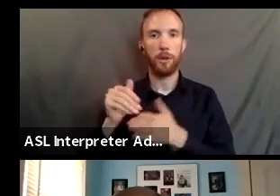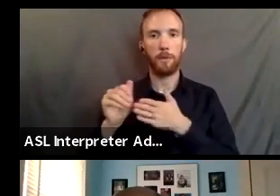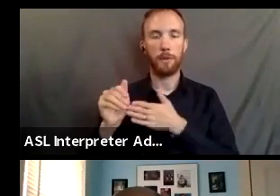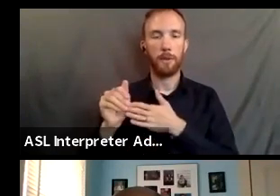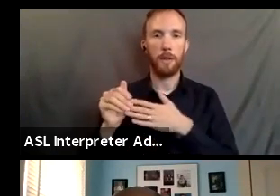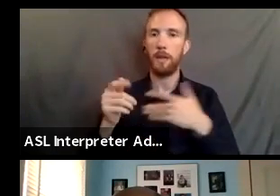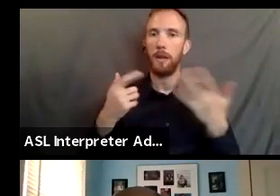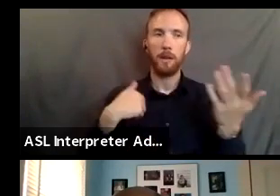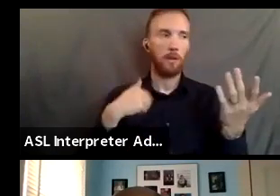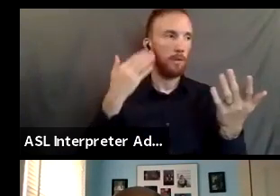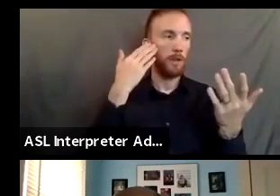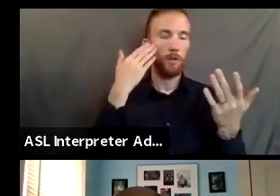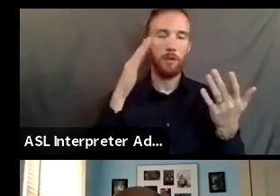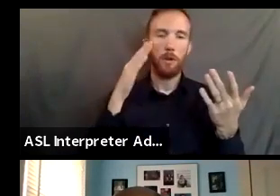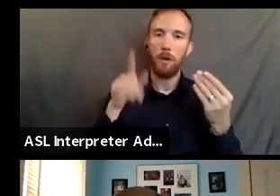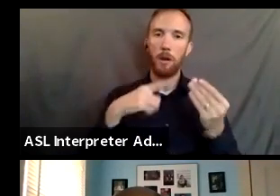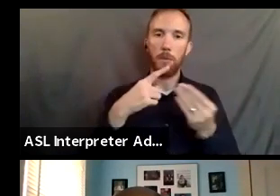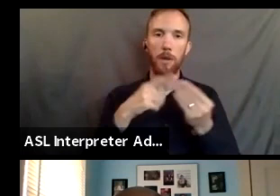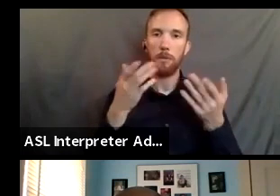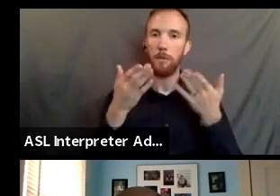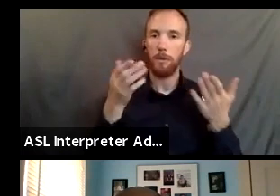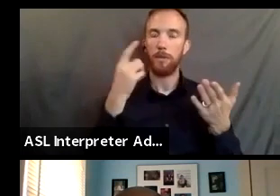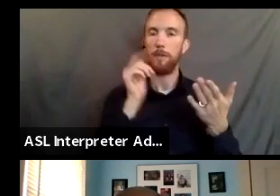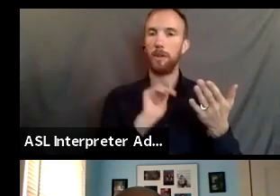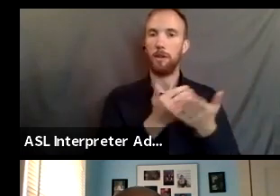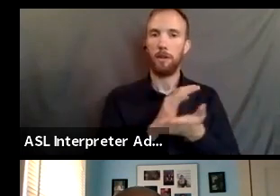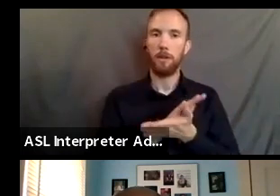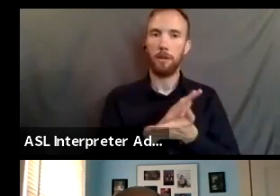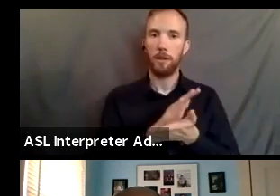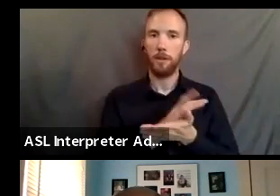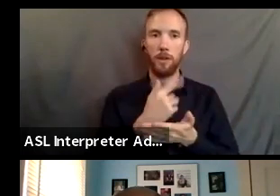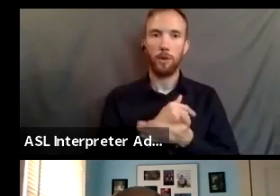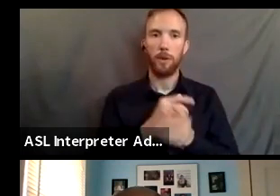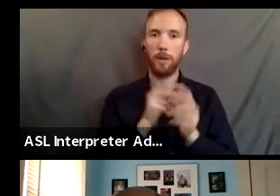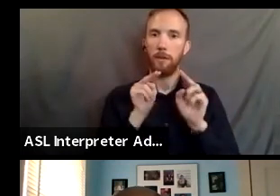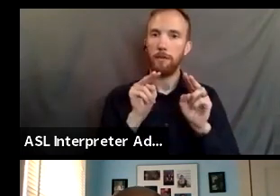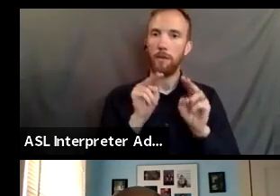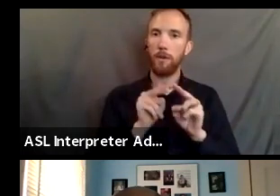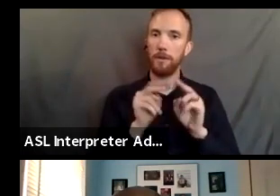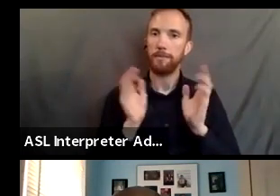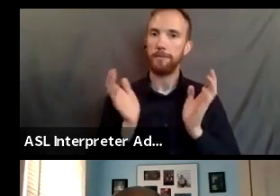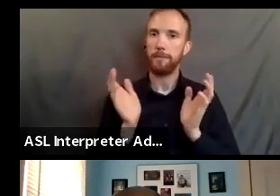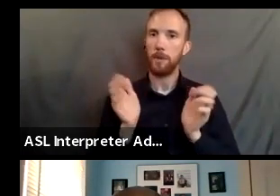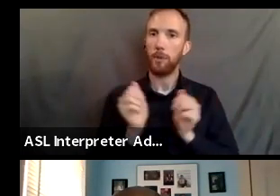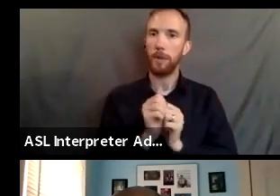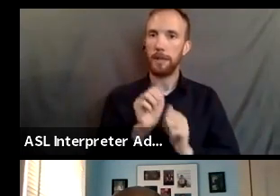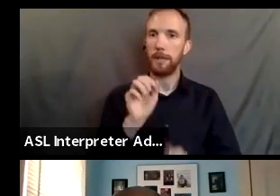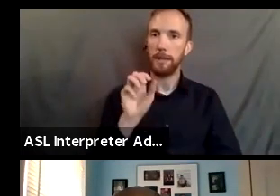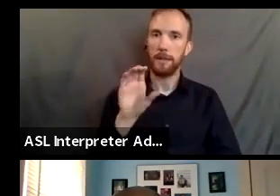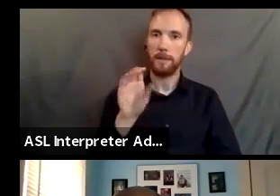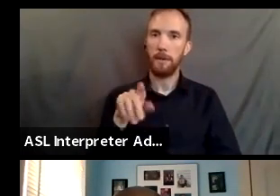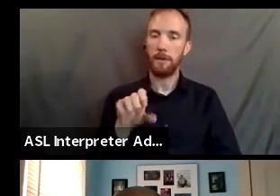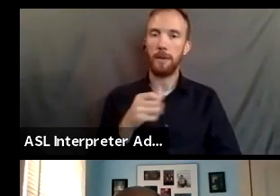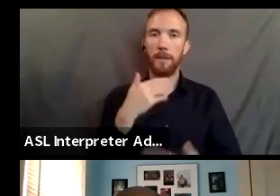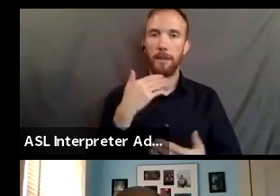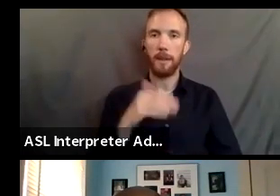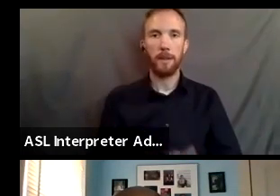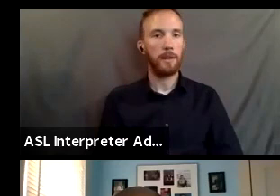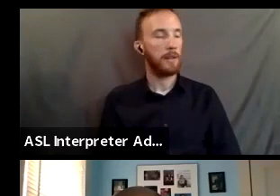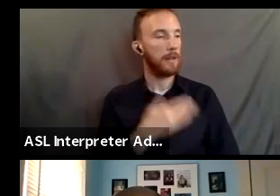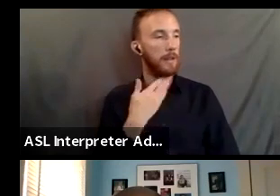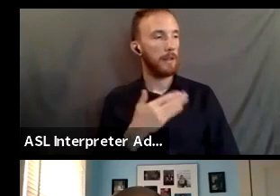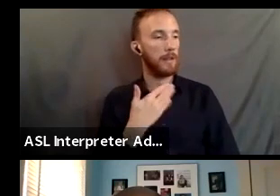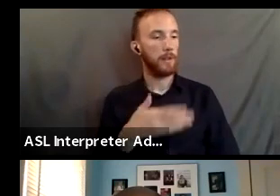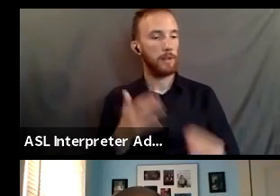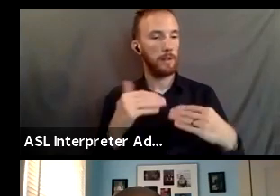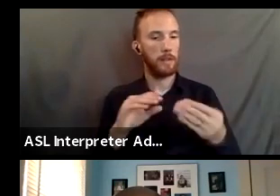proposal we look forward to a conversation with pts thank you thank you for your comments mr president will proceed with